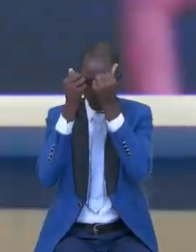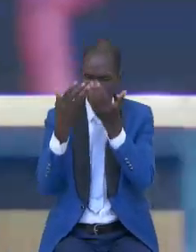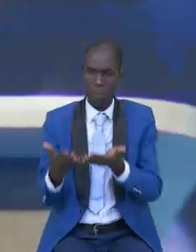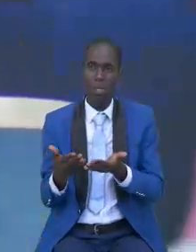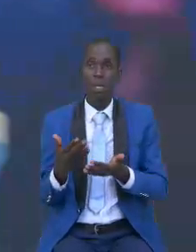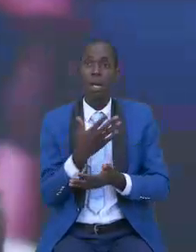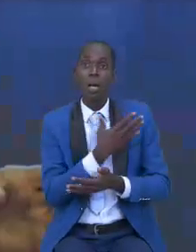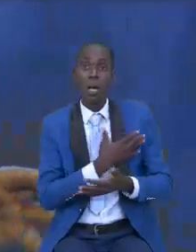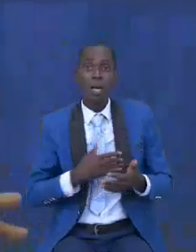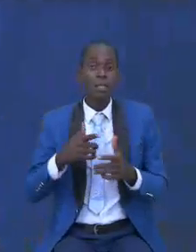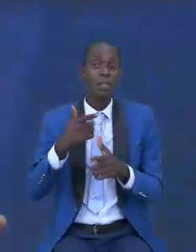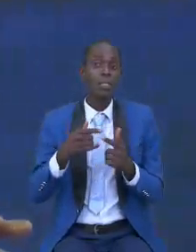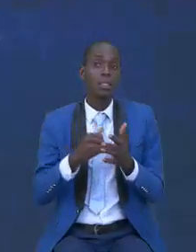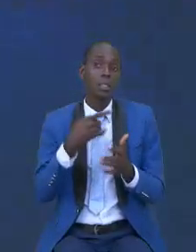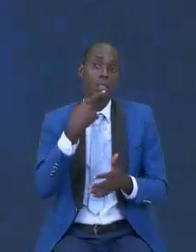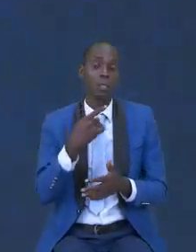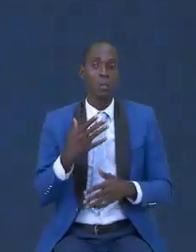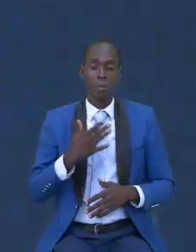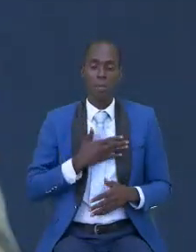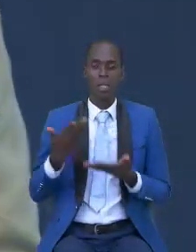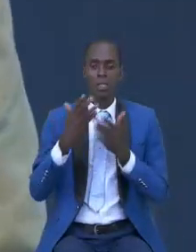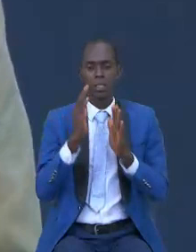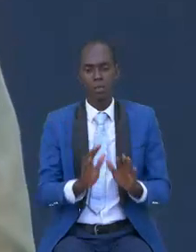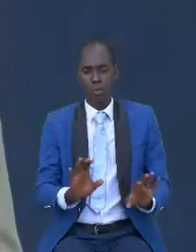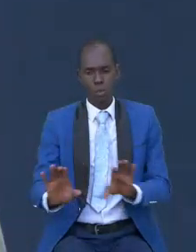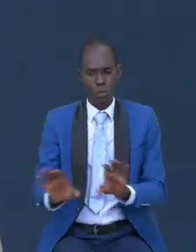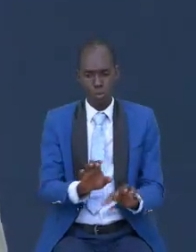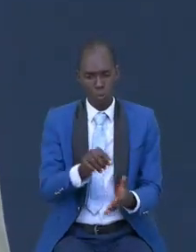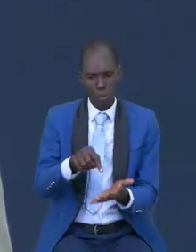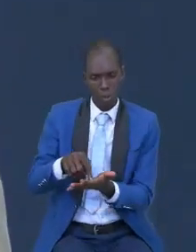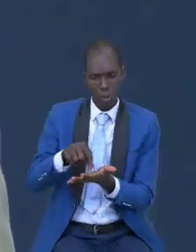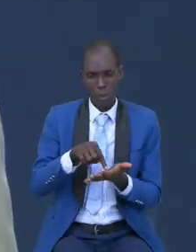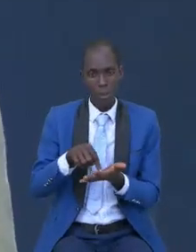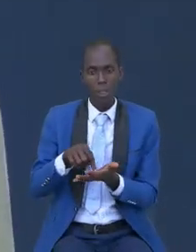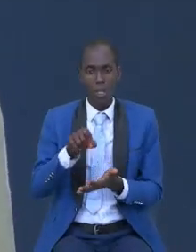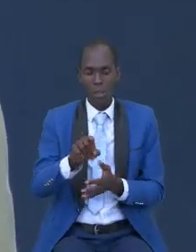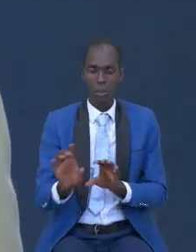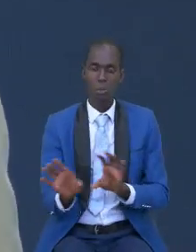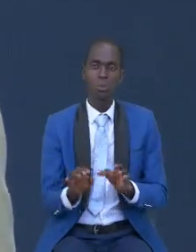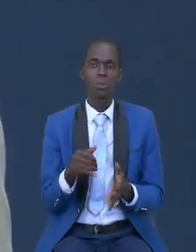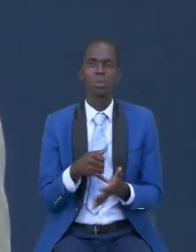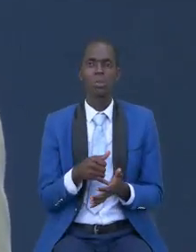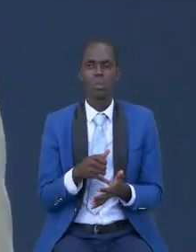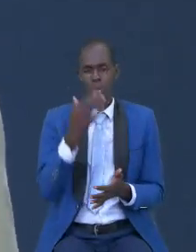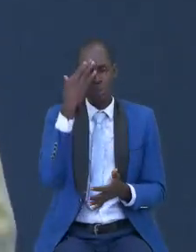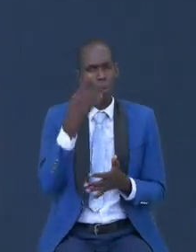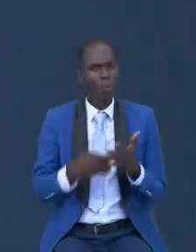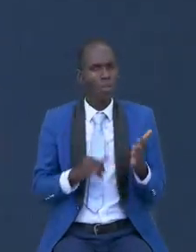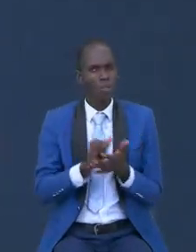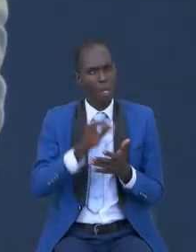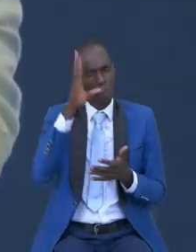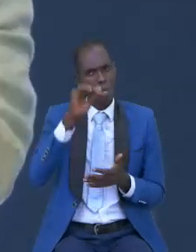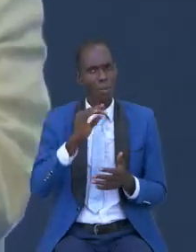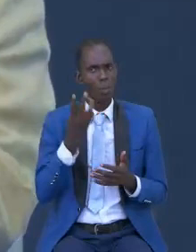he says to my servant, I say, do this, and he doeth it. You know what the man was saying?